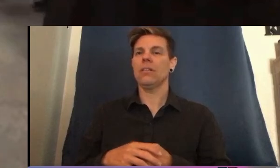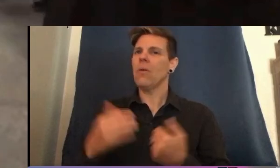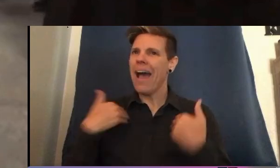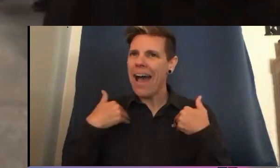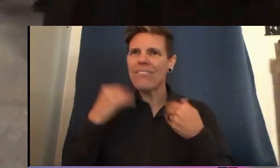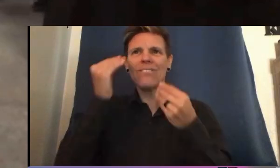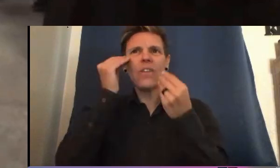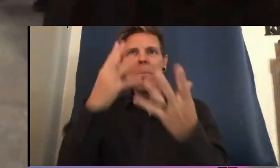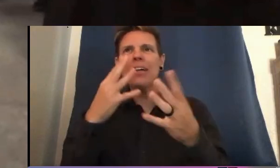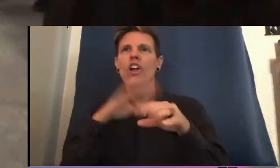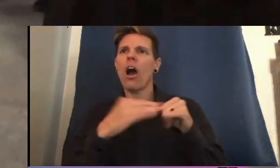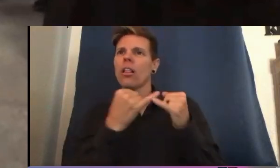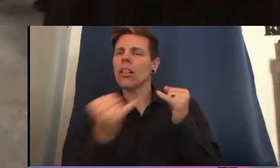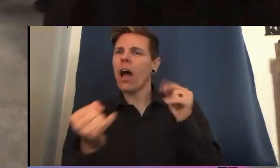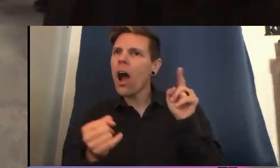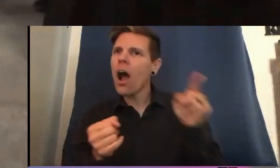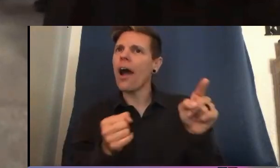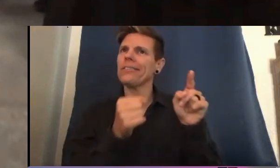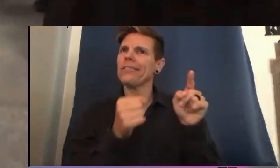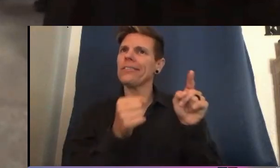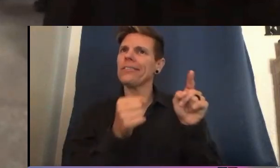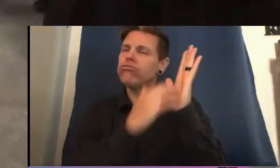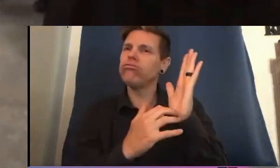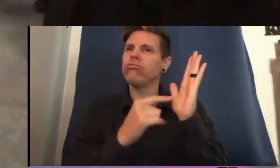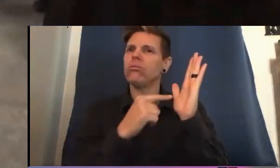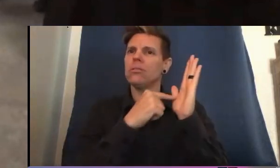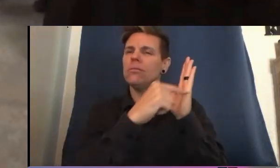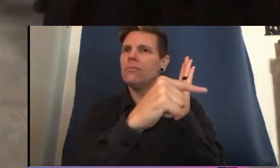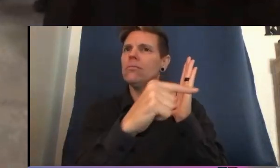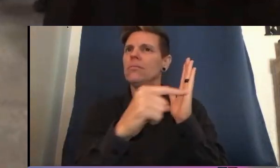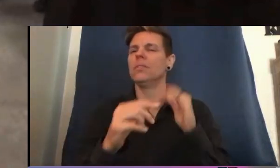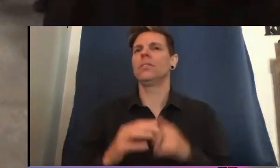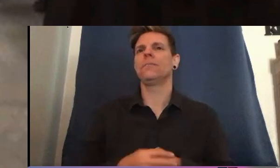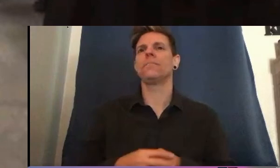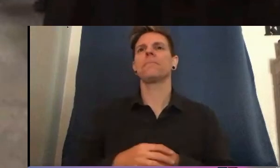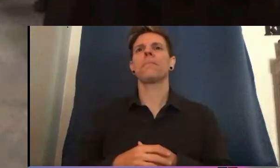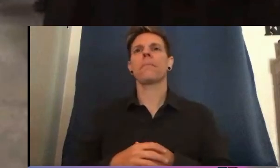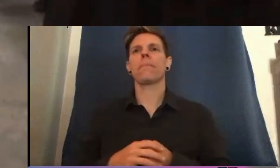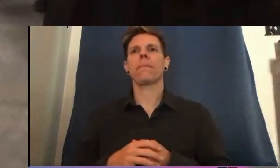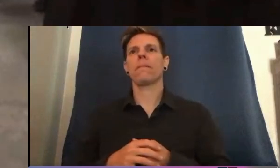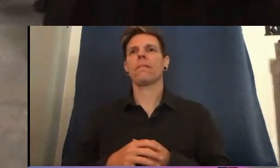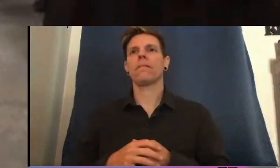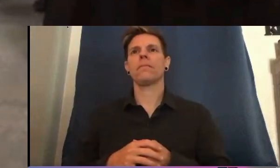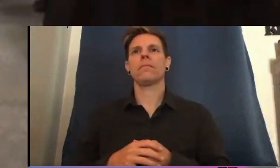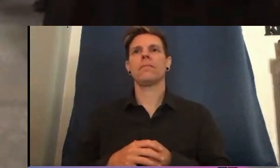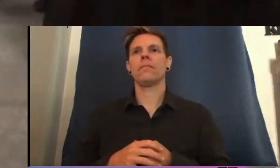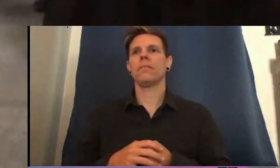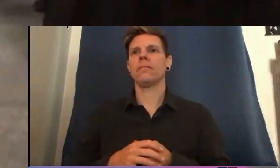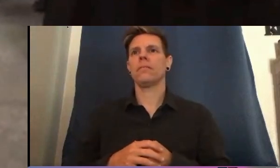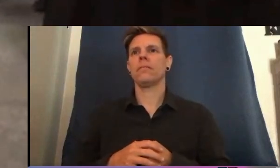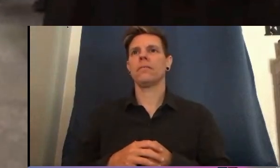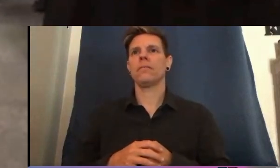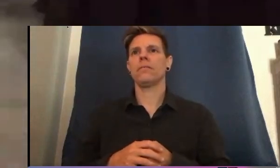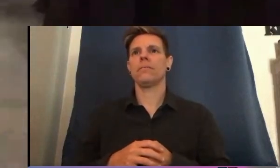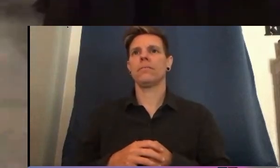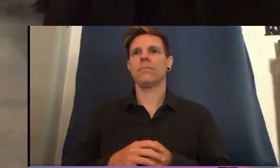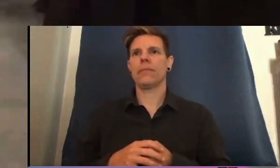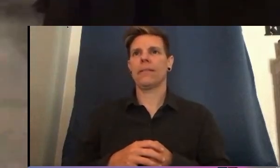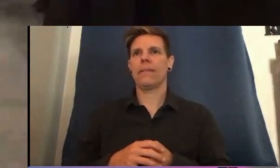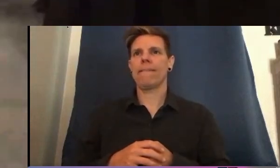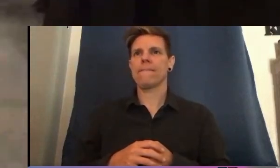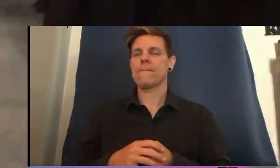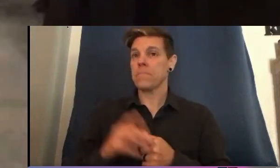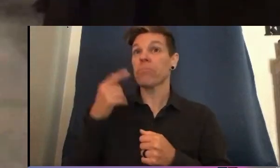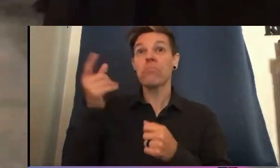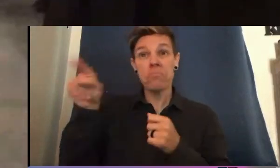comment, Board of Health comment section. Feel free. A number of people do. So just